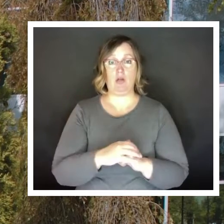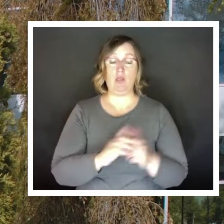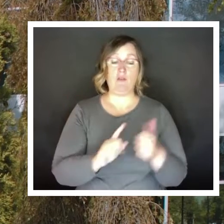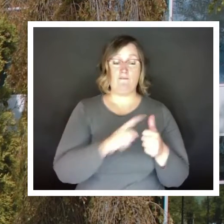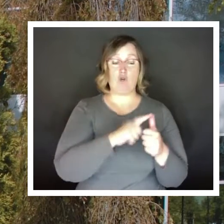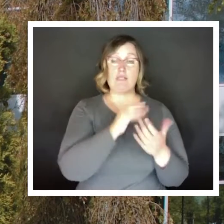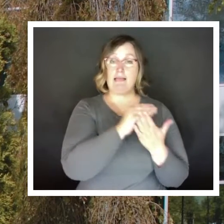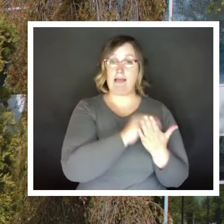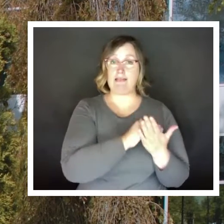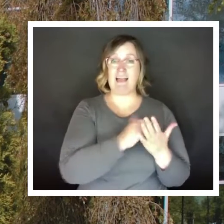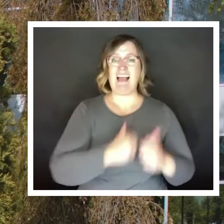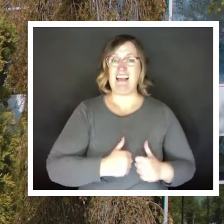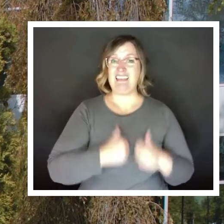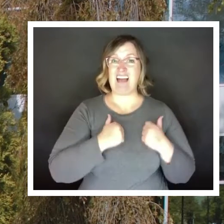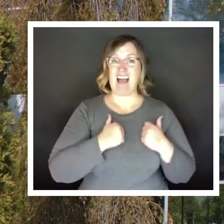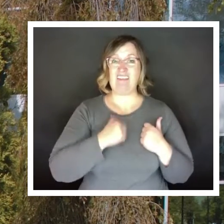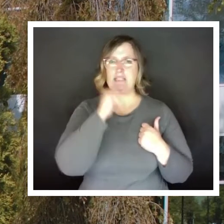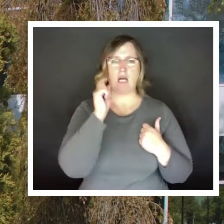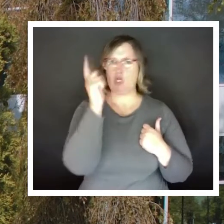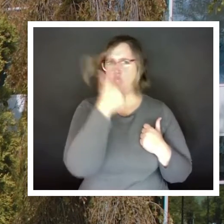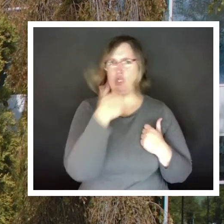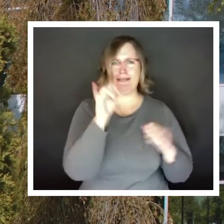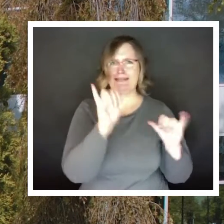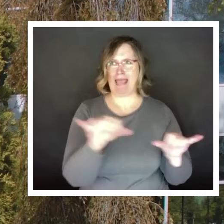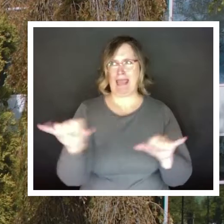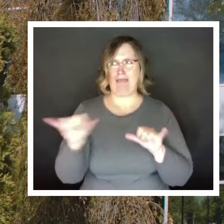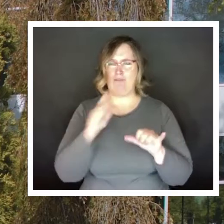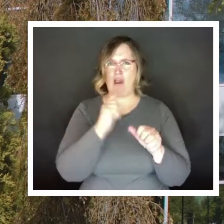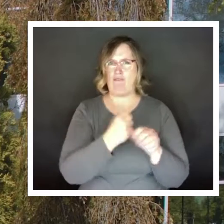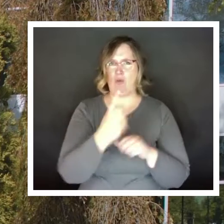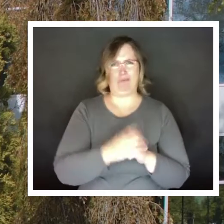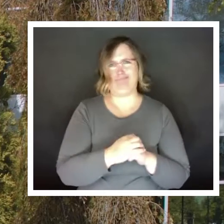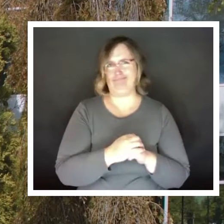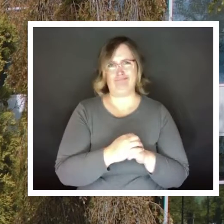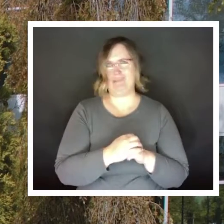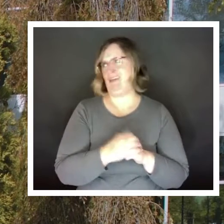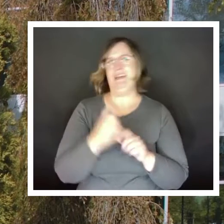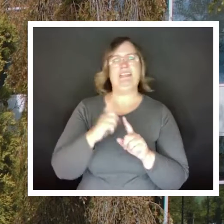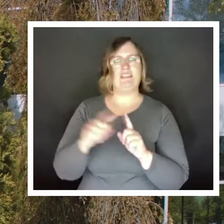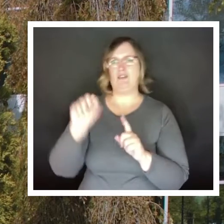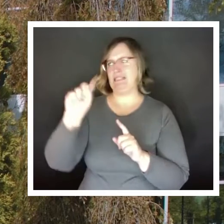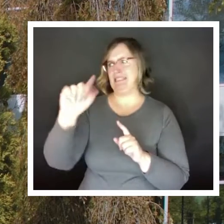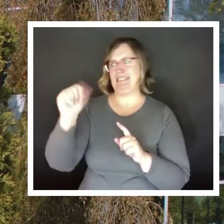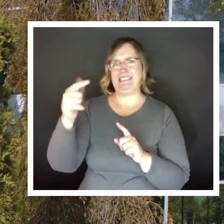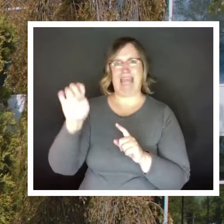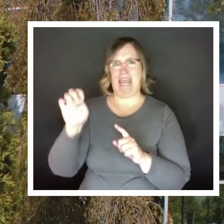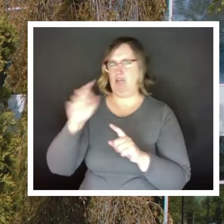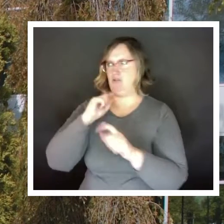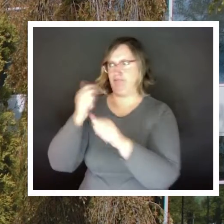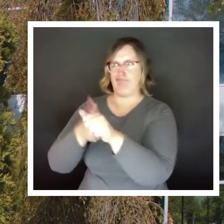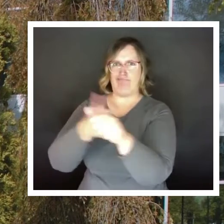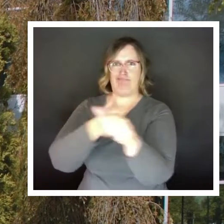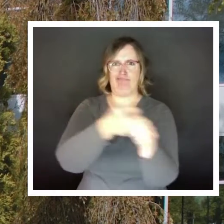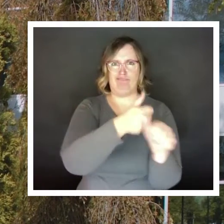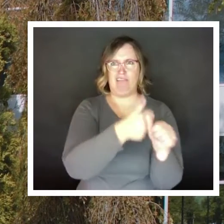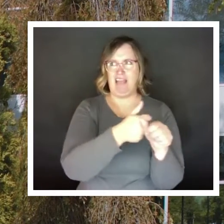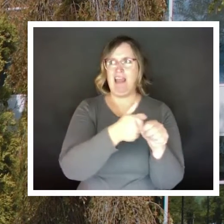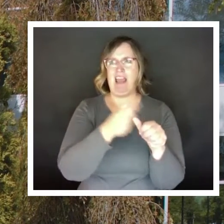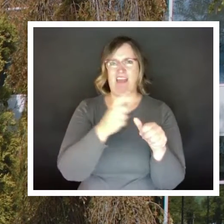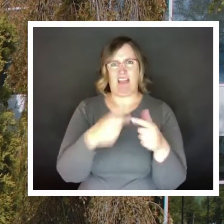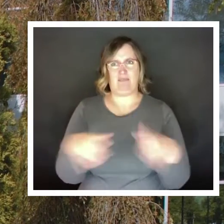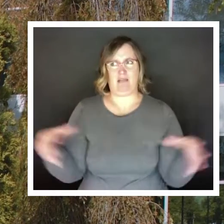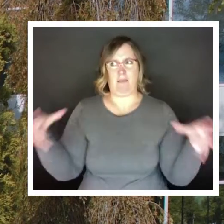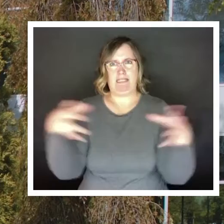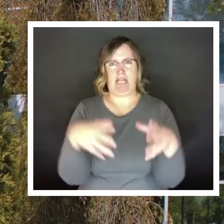is that life is not going to look the same for everyone. We're all in different stages in our lives, and that's the beauty of us coming together. And